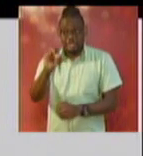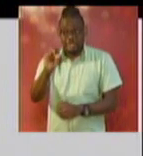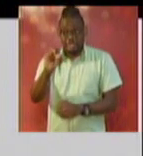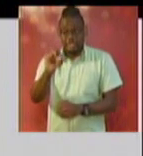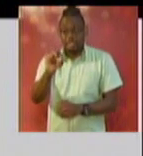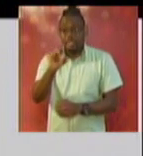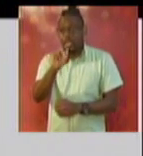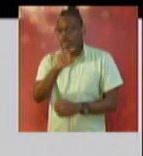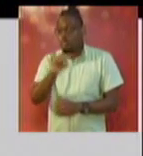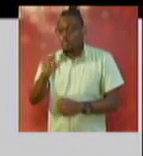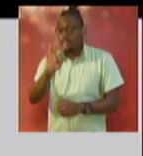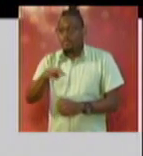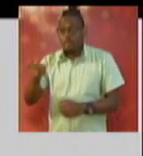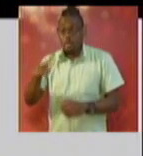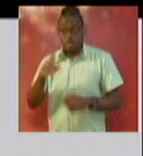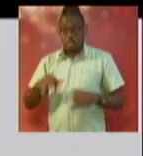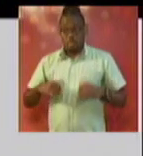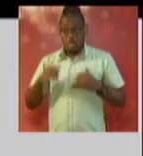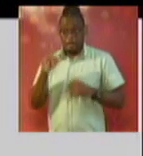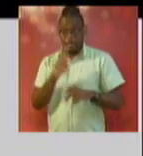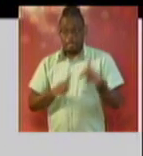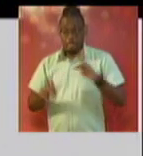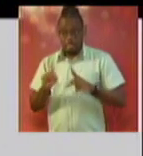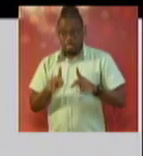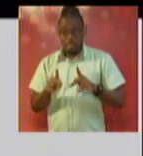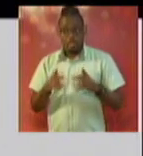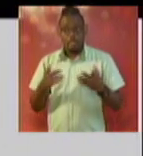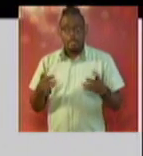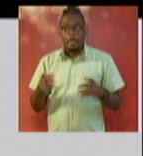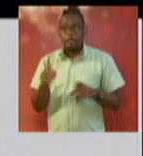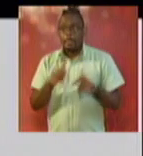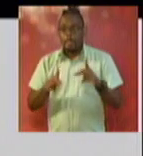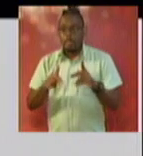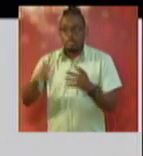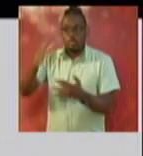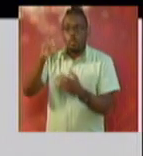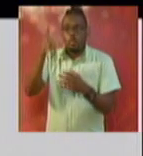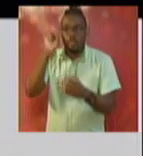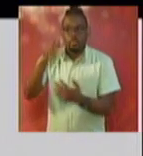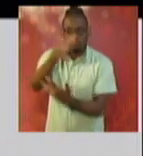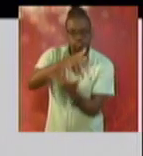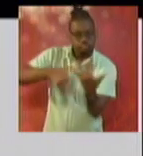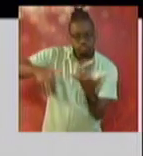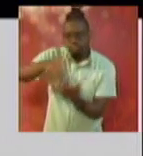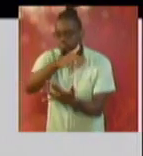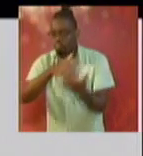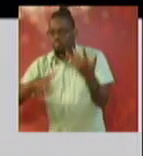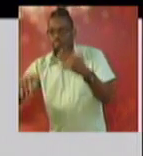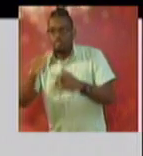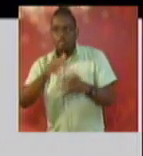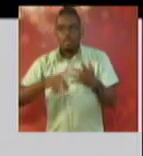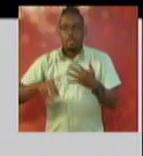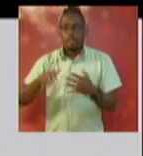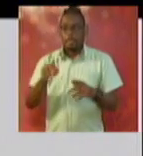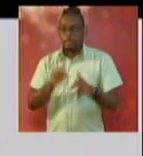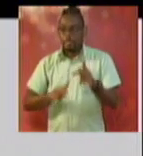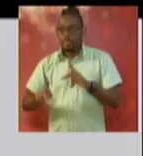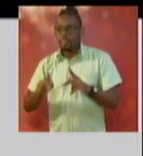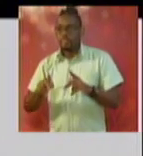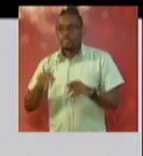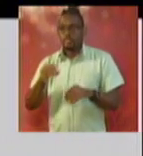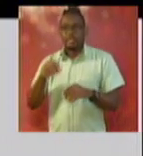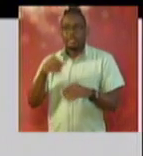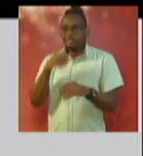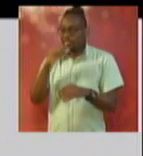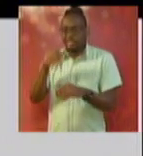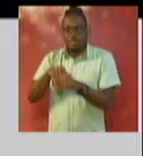people. Those are people who are moving around. Those are people in our regular workday that